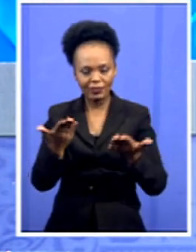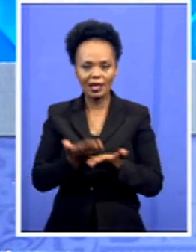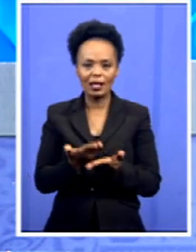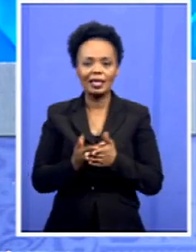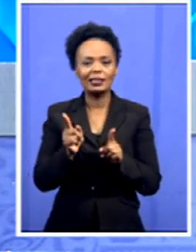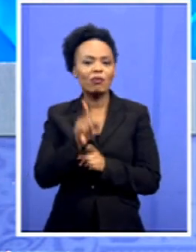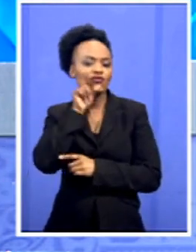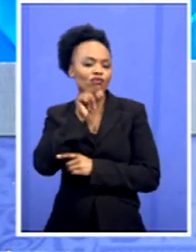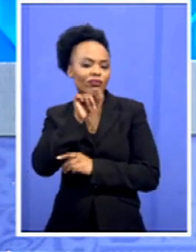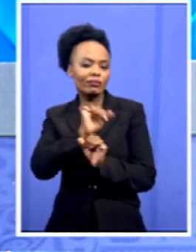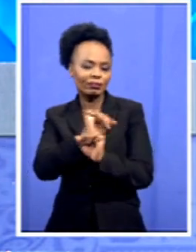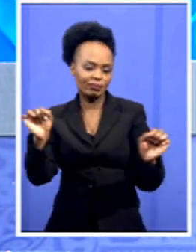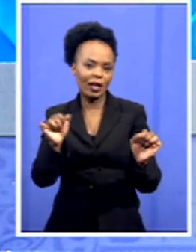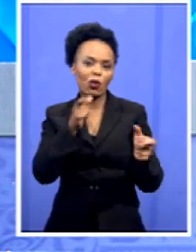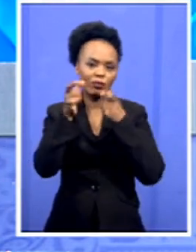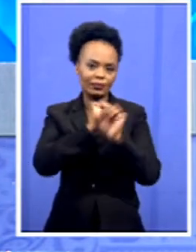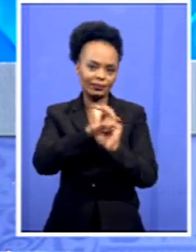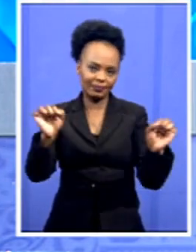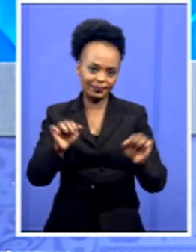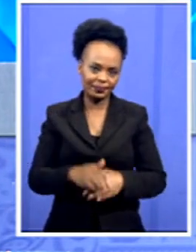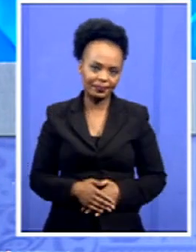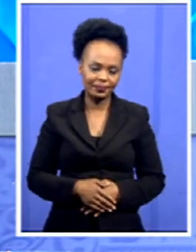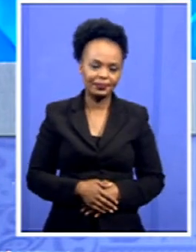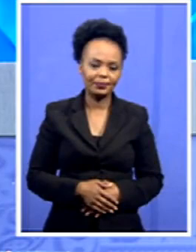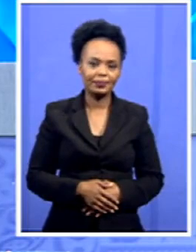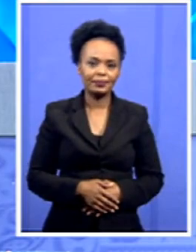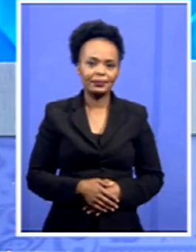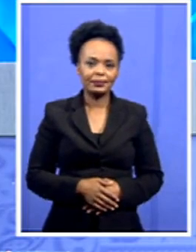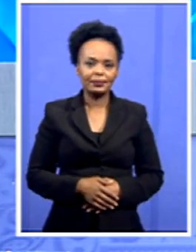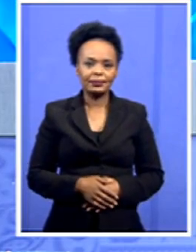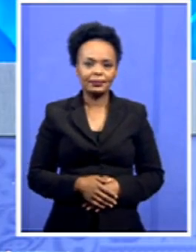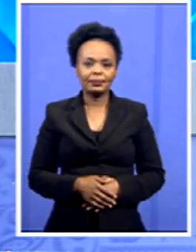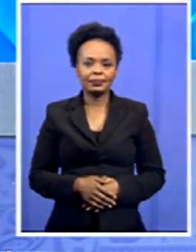some of your remarks and getting closing remarks from our officials here this evening.